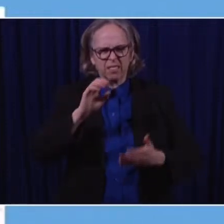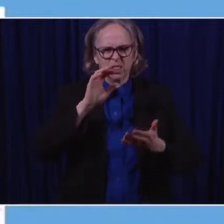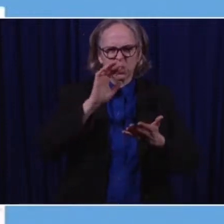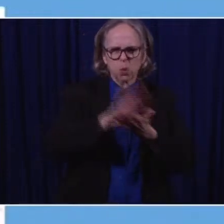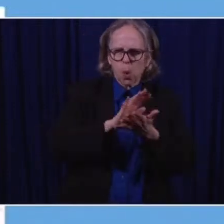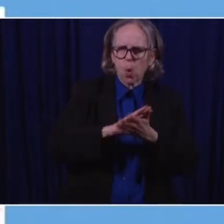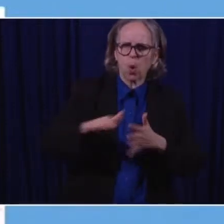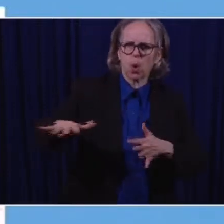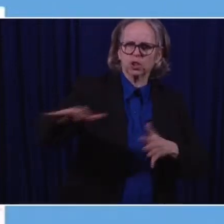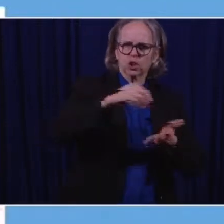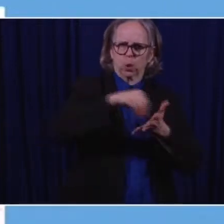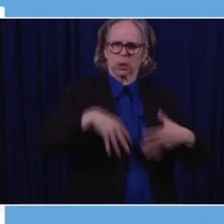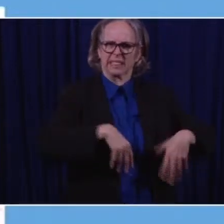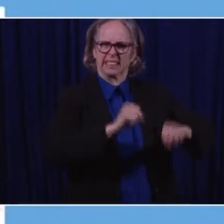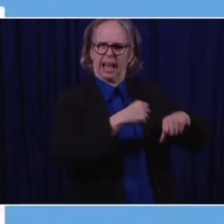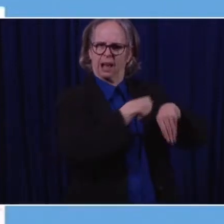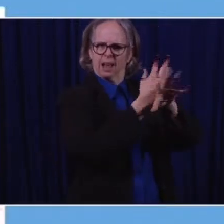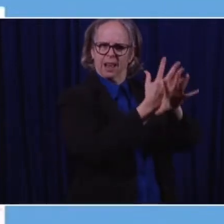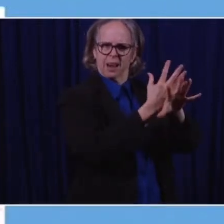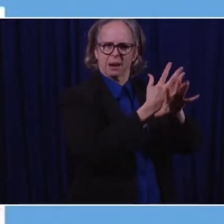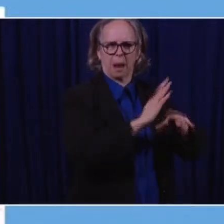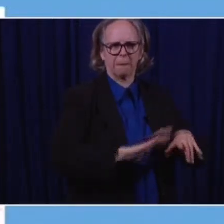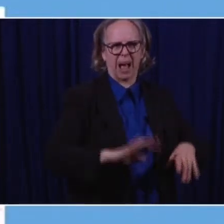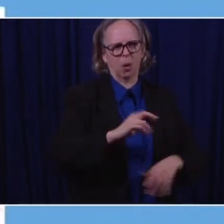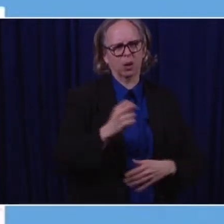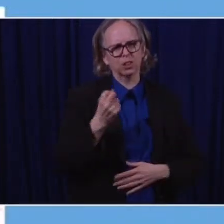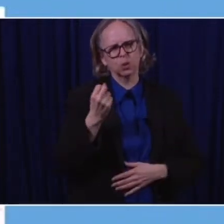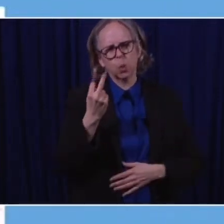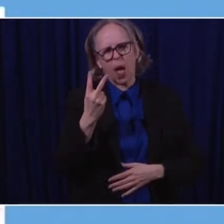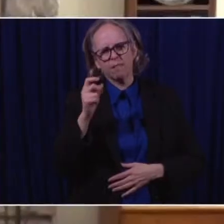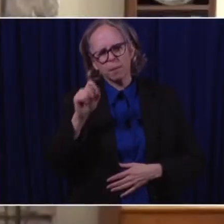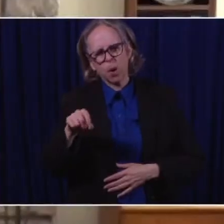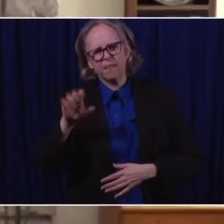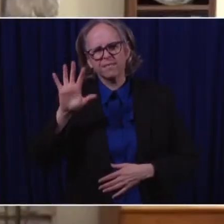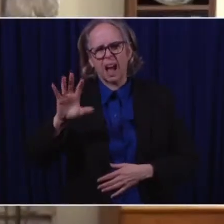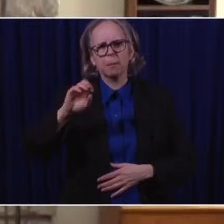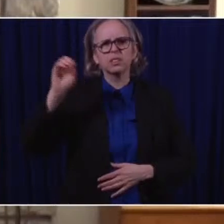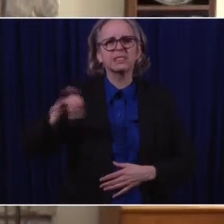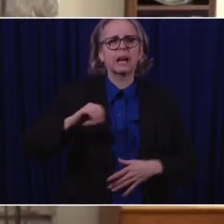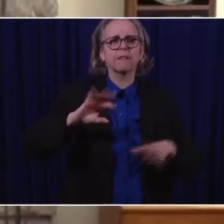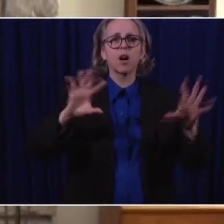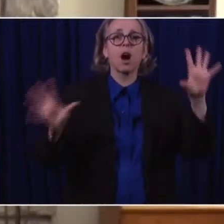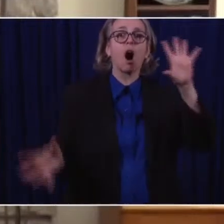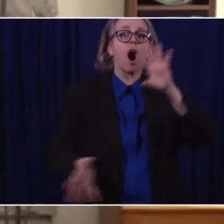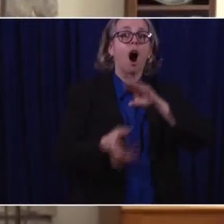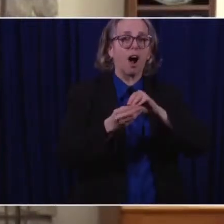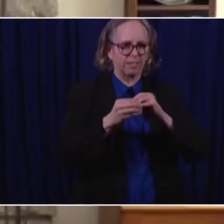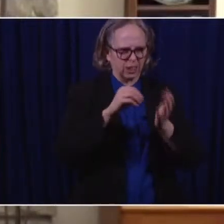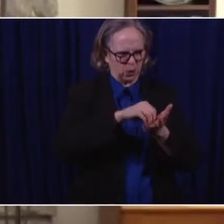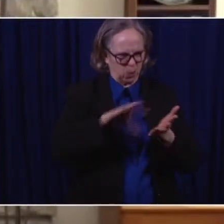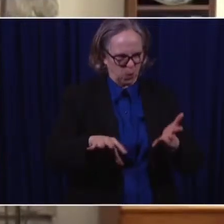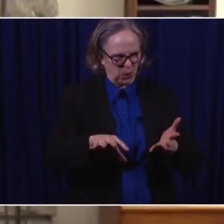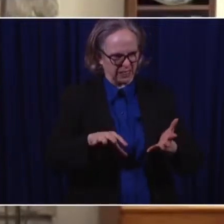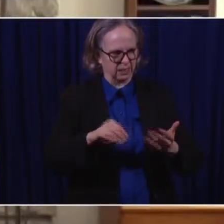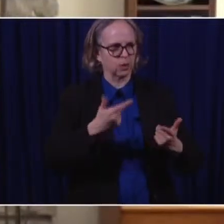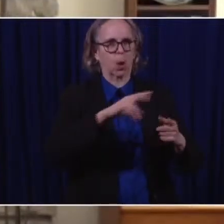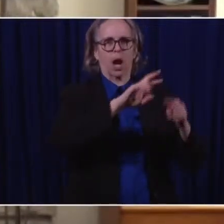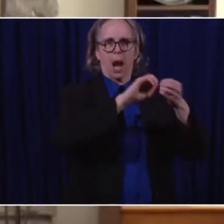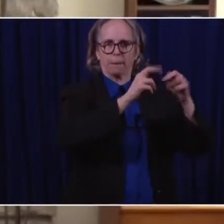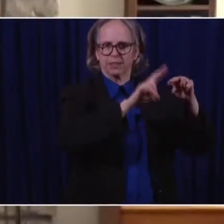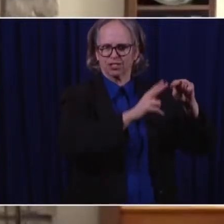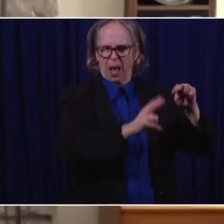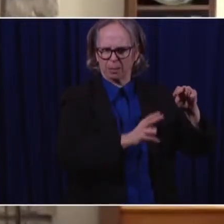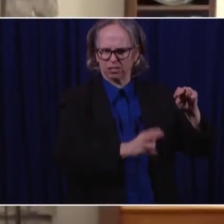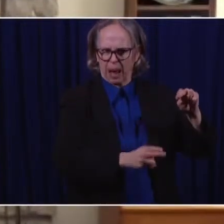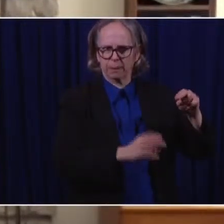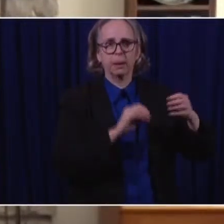constitutes 12.5% of our students. So we are really moving in the right direction, getting our kids back